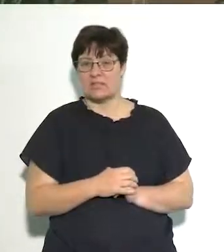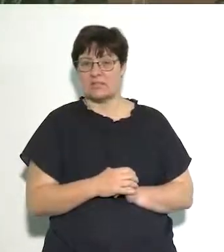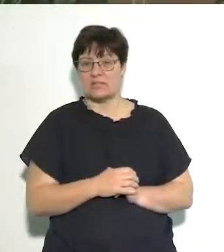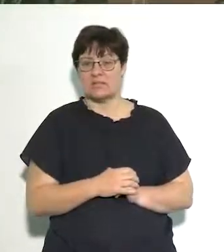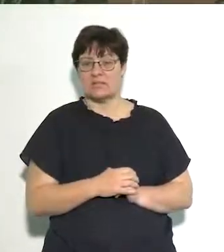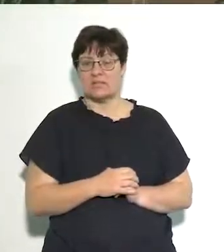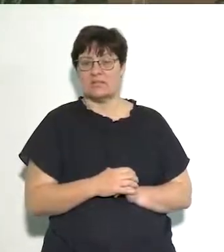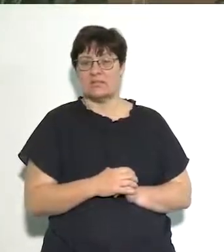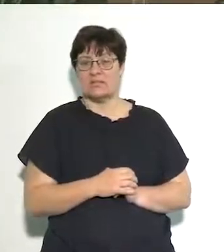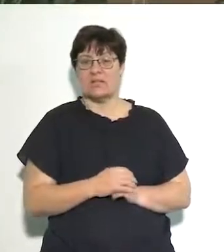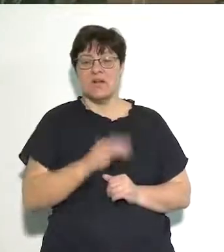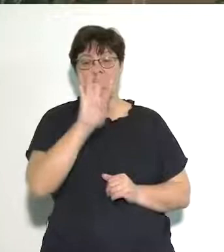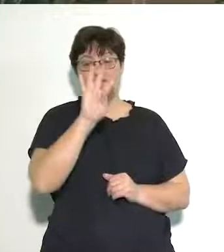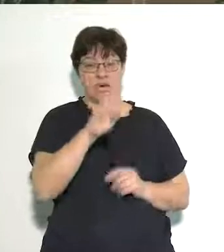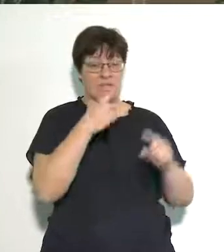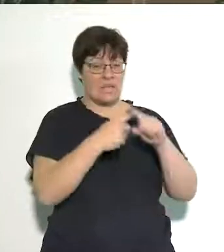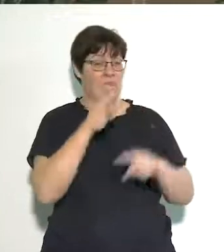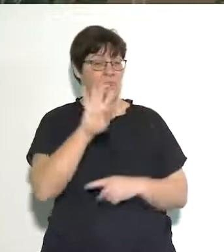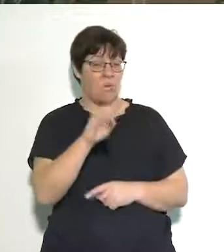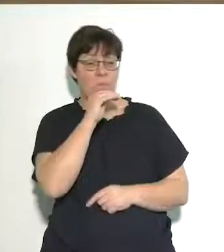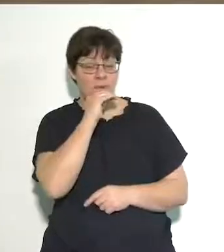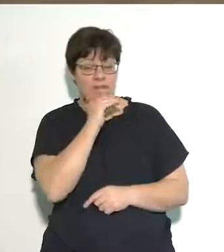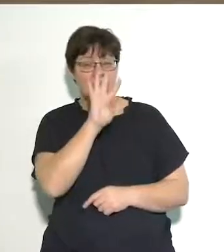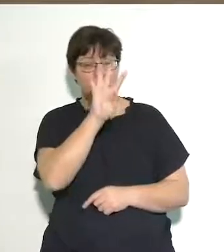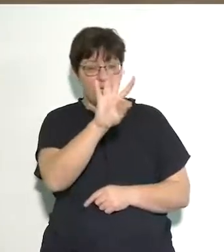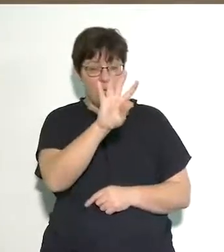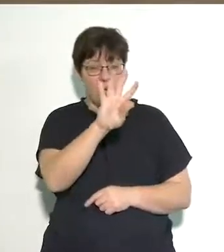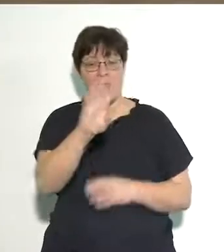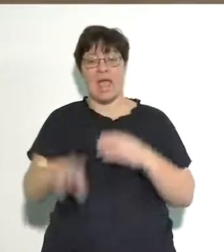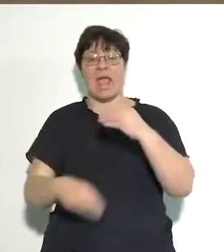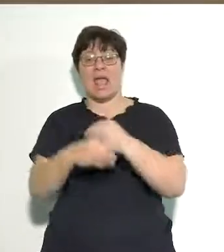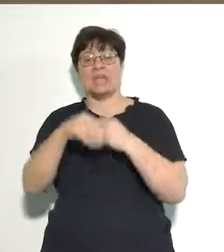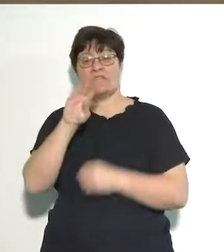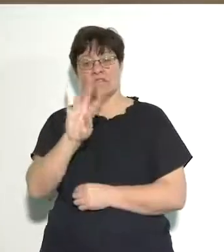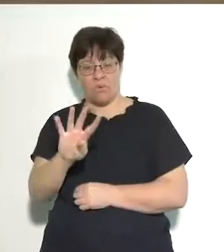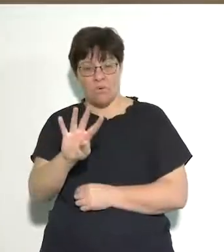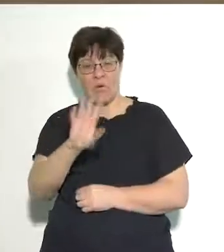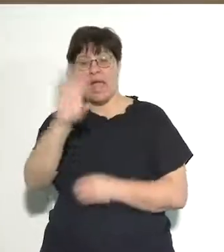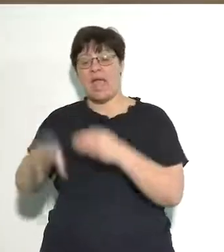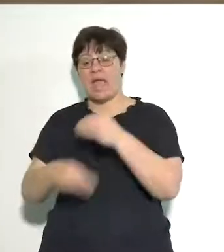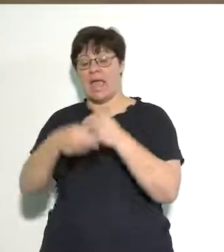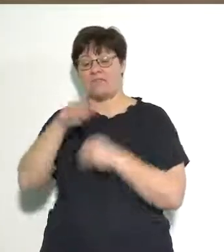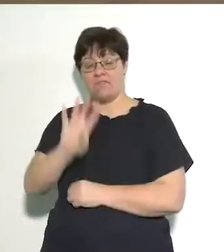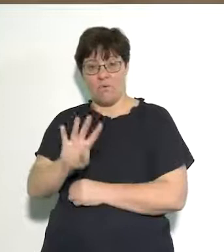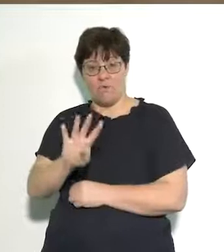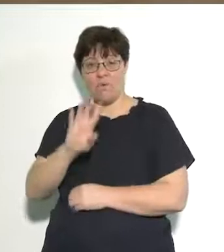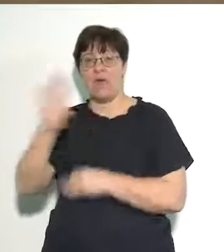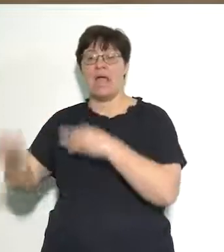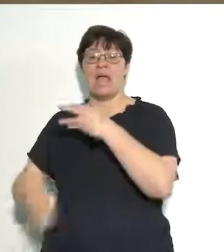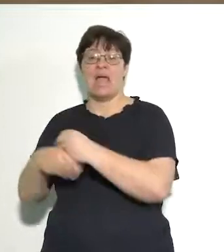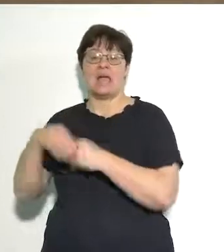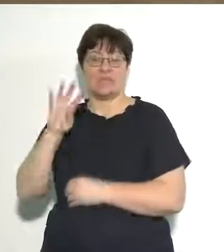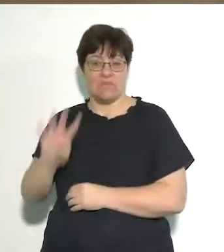strategy of repeated addition, that 4 times 4 actually means 4 plus 4 plus